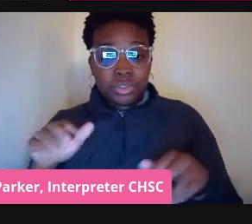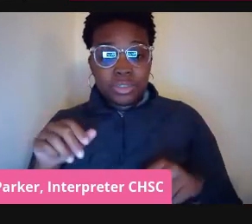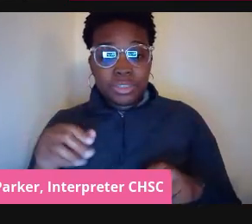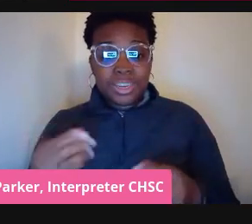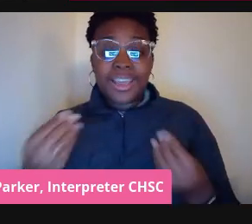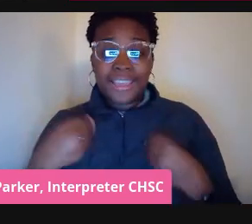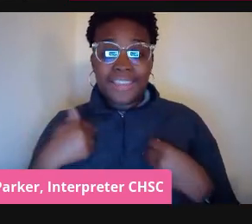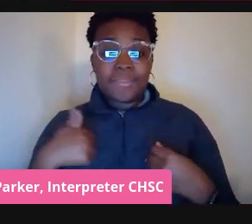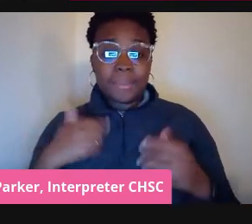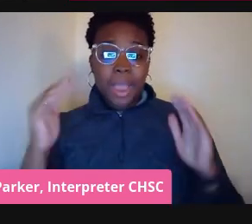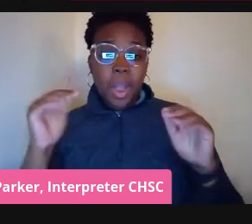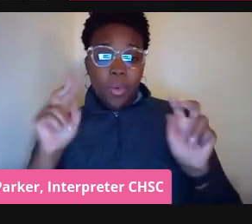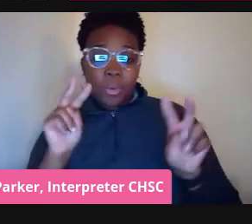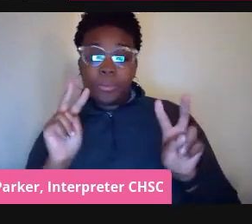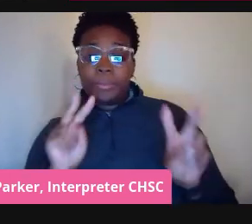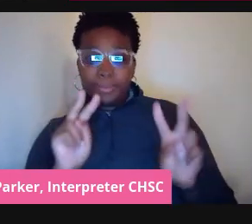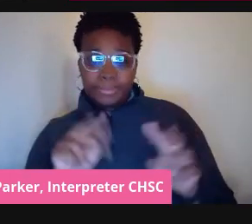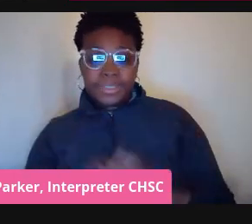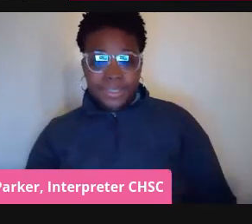me hope.